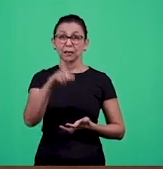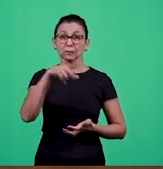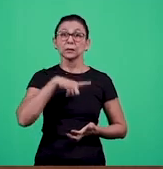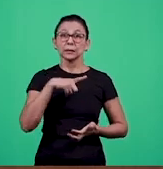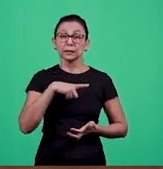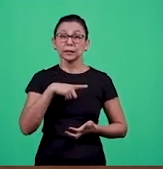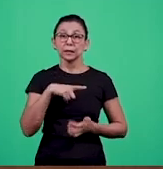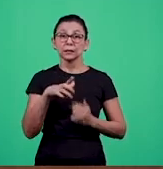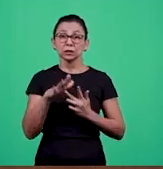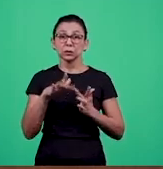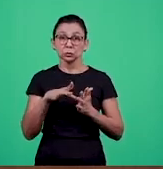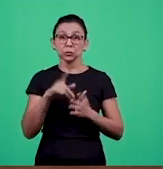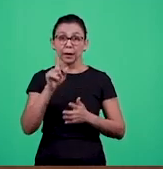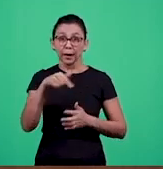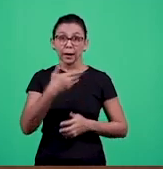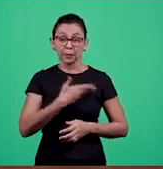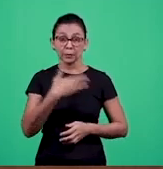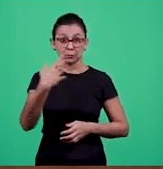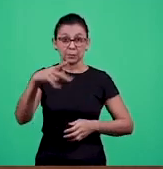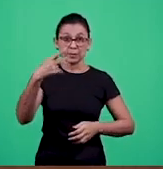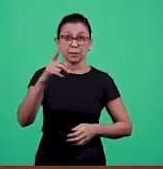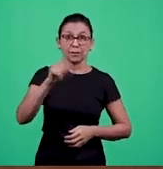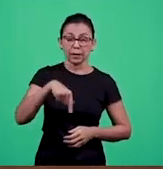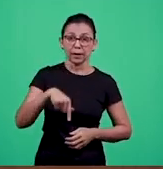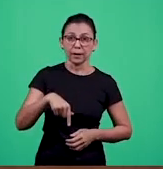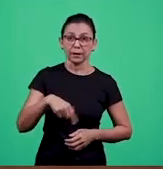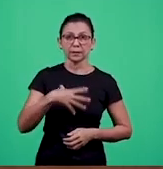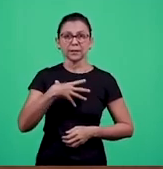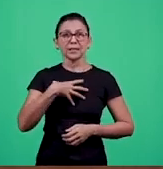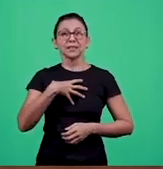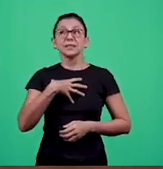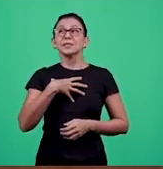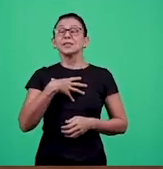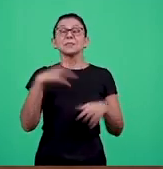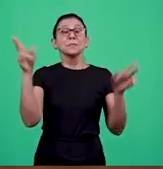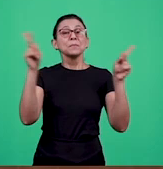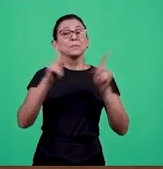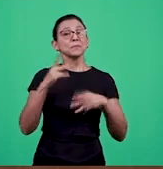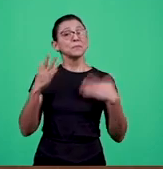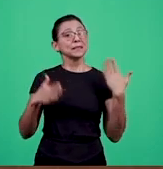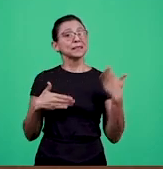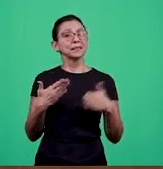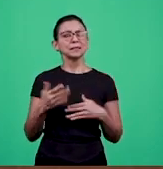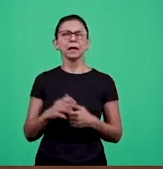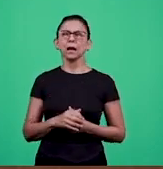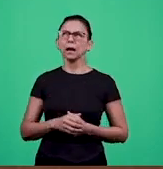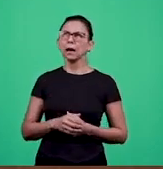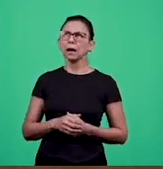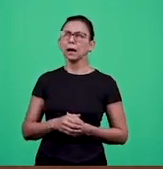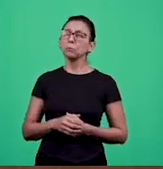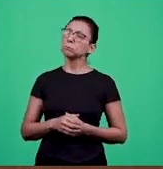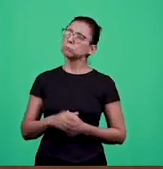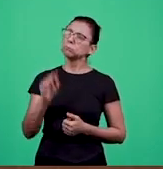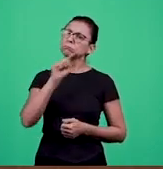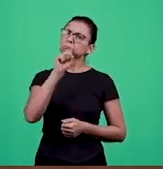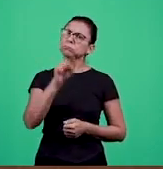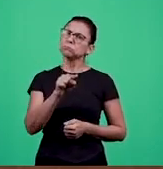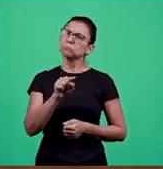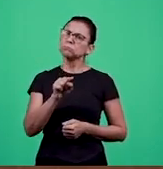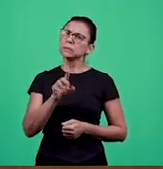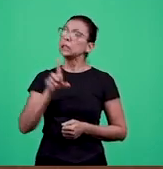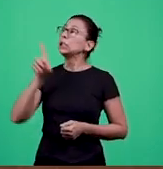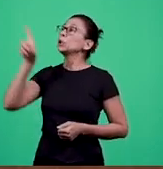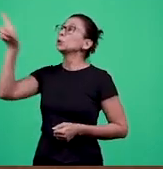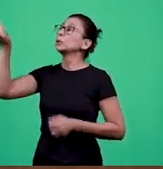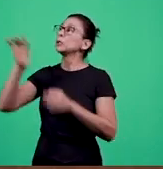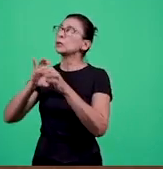Jesus as my friend. You too. Because Jesus gives us peace and joy. And what about God? How do we have fellowship with